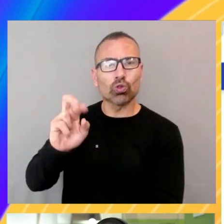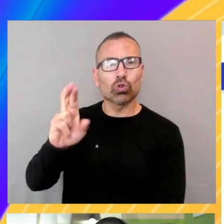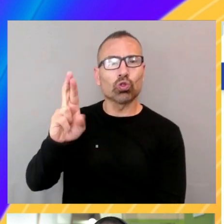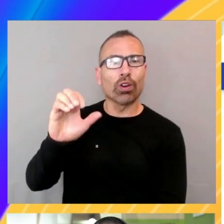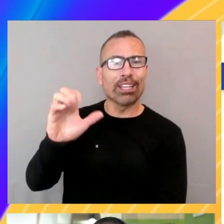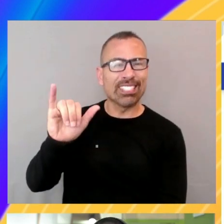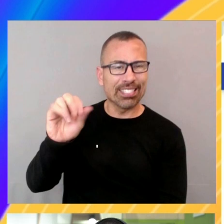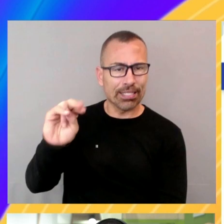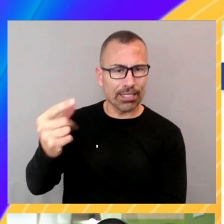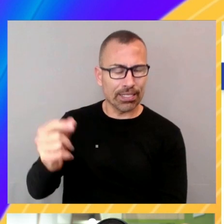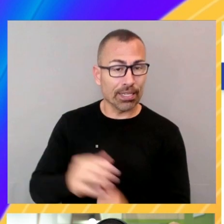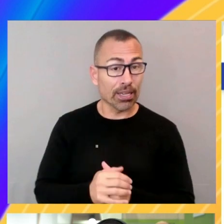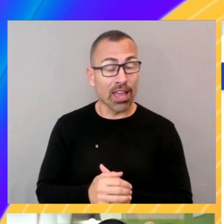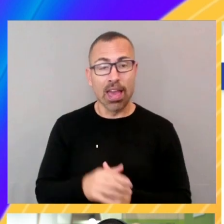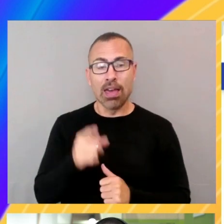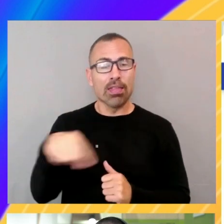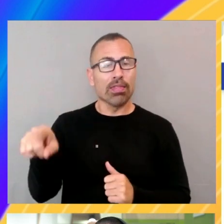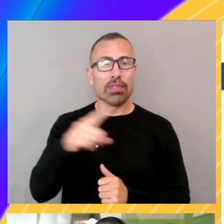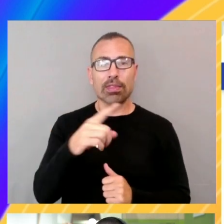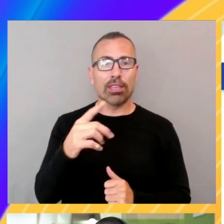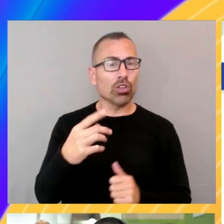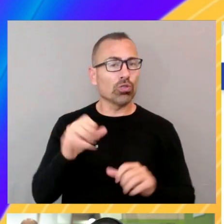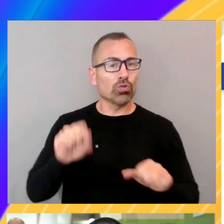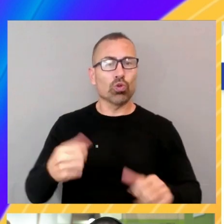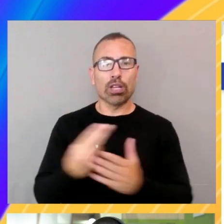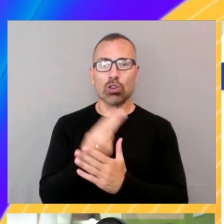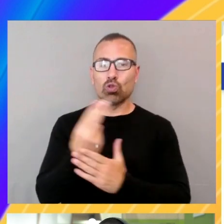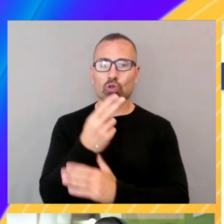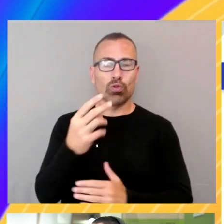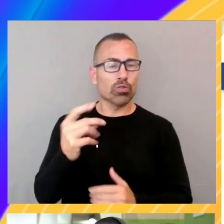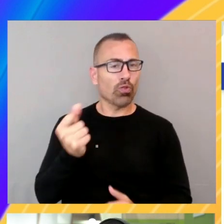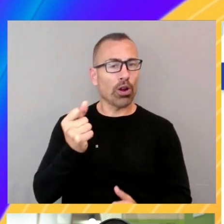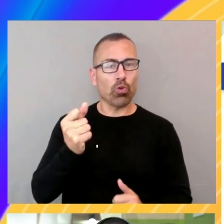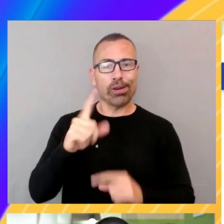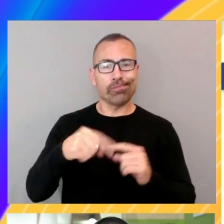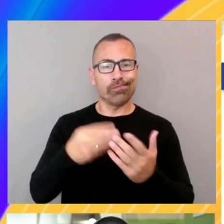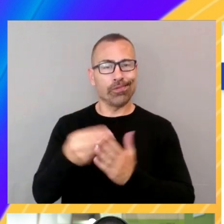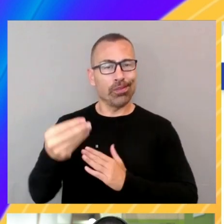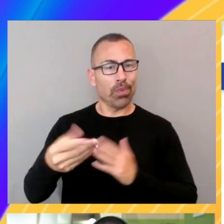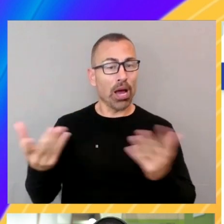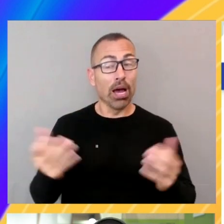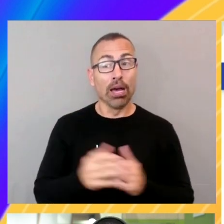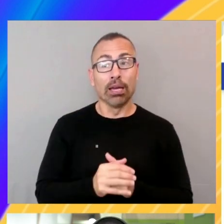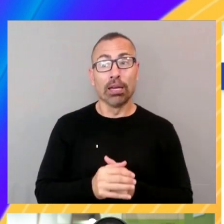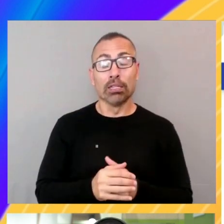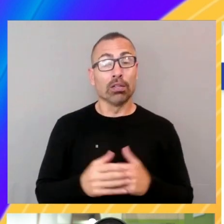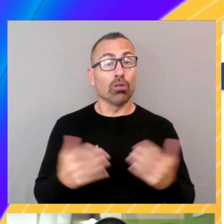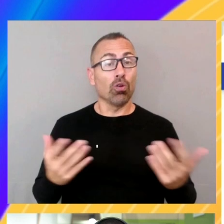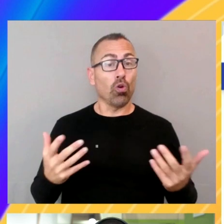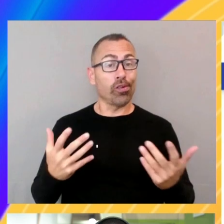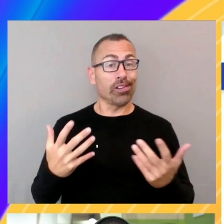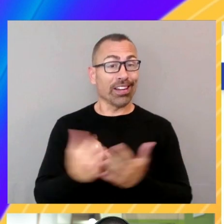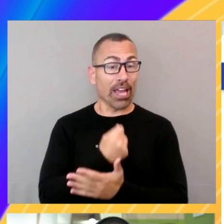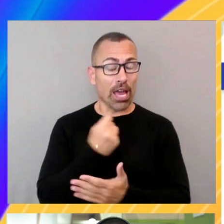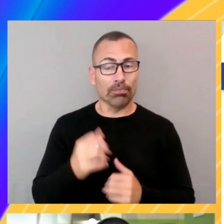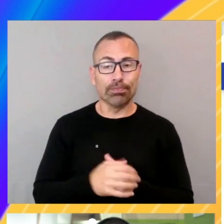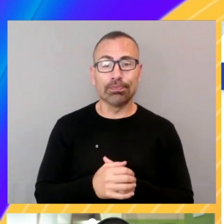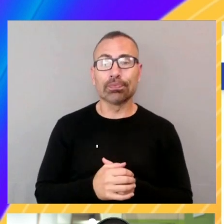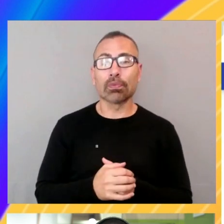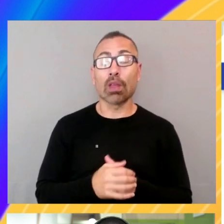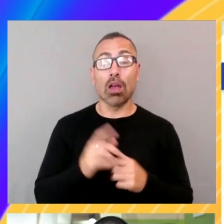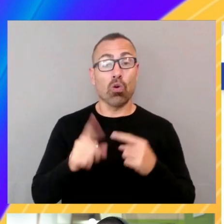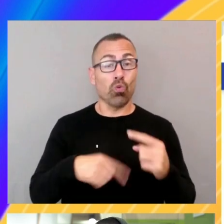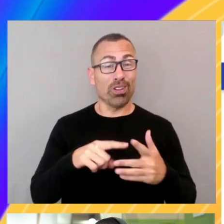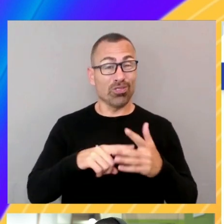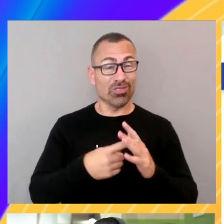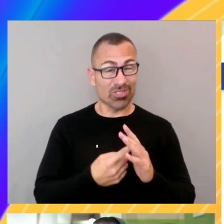started, right? And then after that, we're hoping the momentum kind of keeps rolling forward and you keep building on top of this.